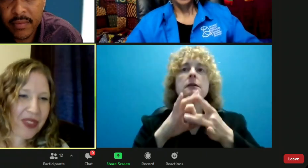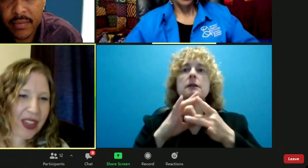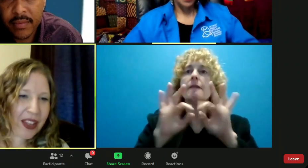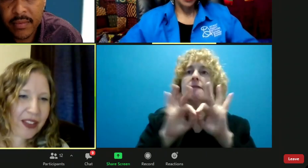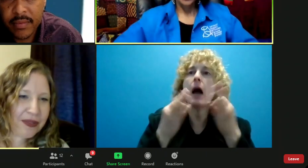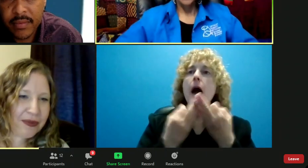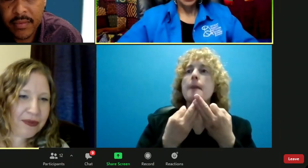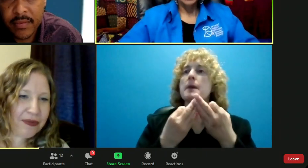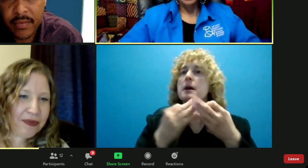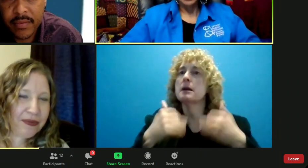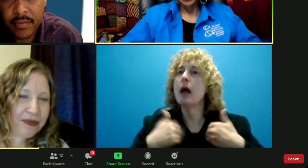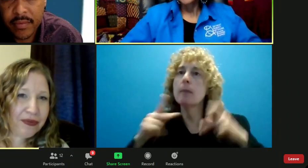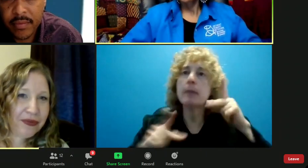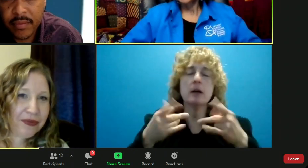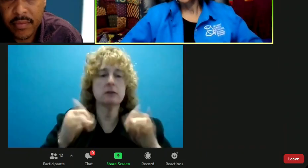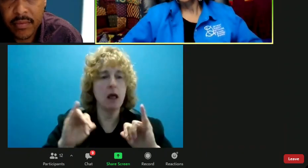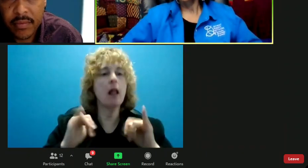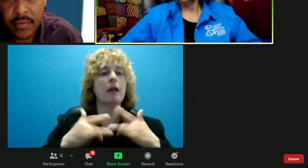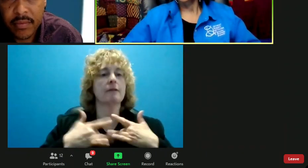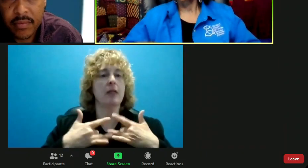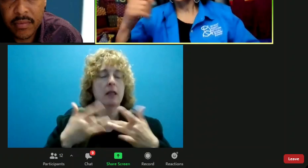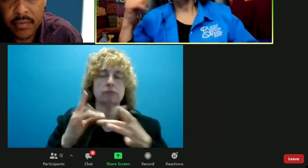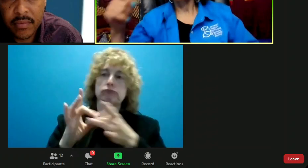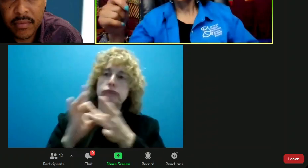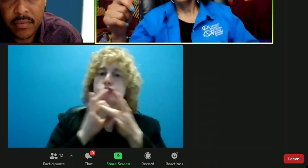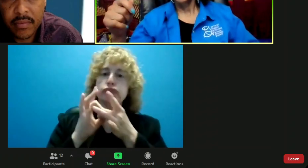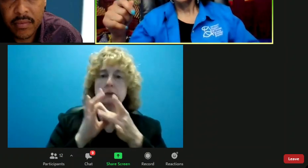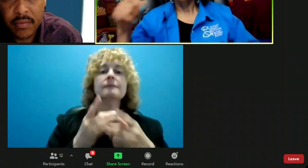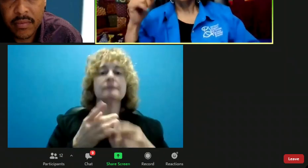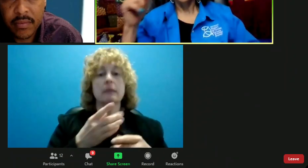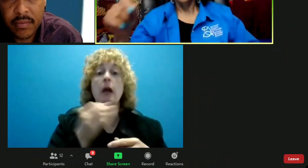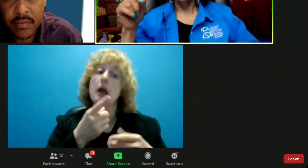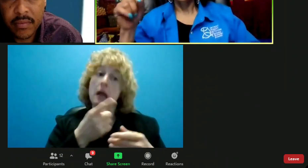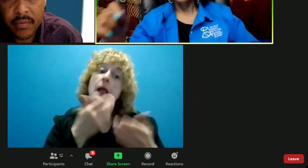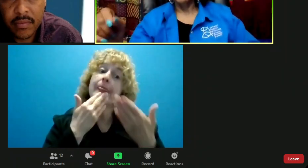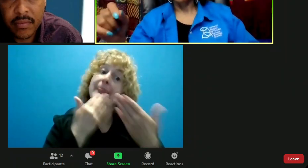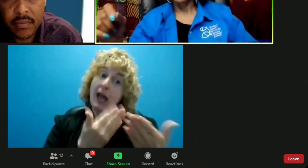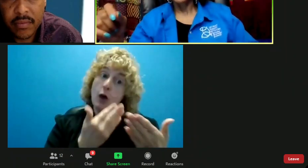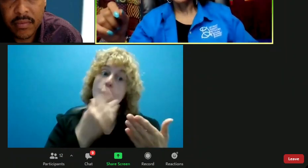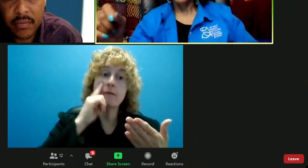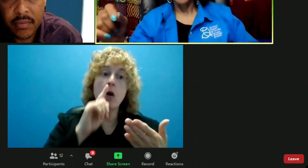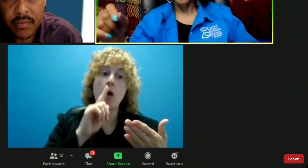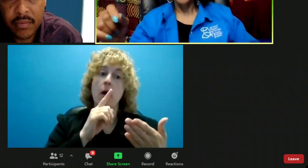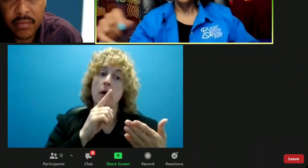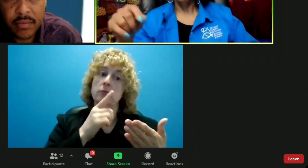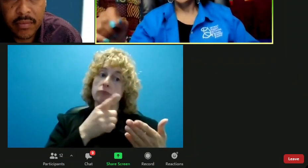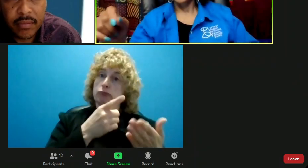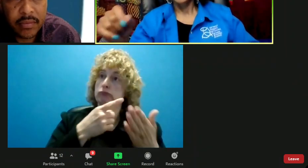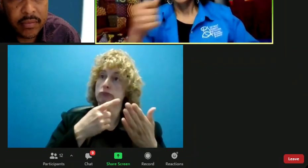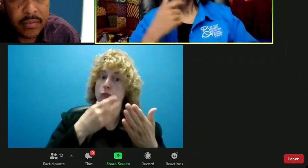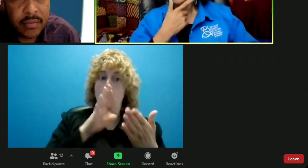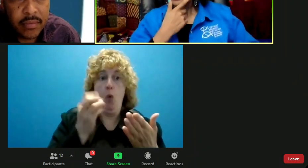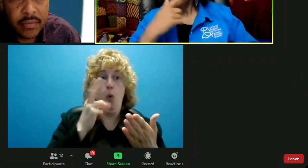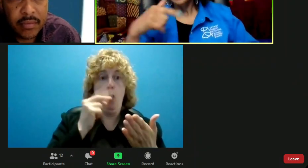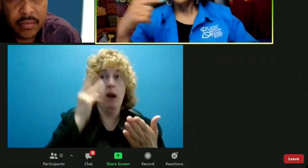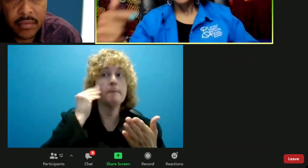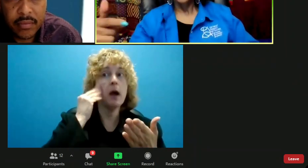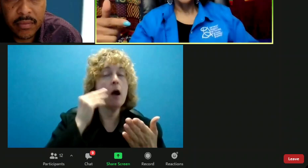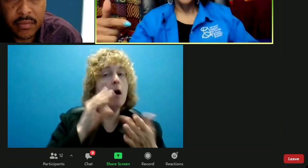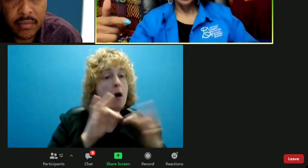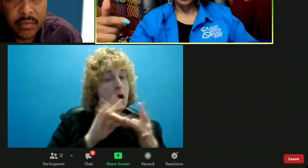Yeah, thank you. And, and thank you in particular for raising, uh, your own experience, uh, with Pfizer, because